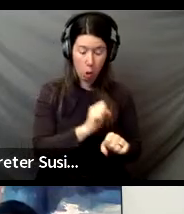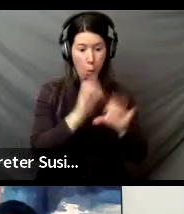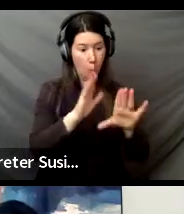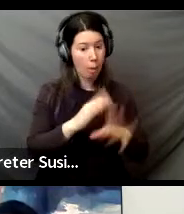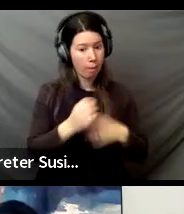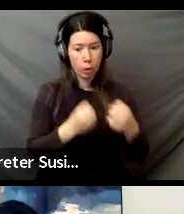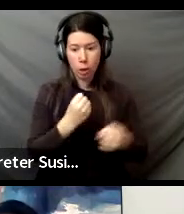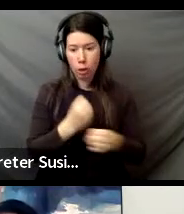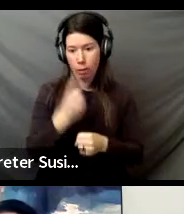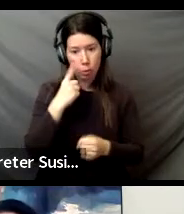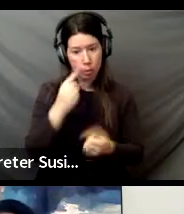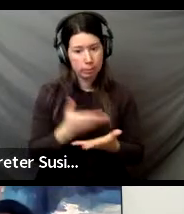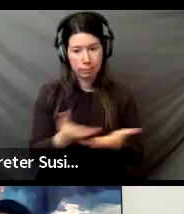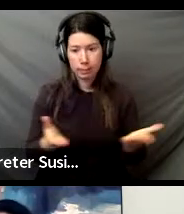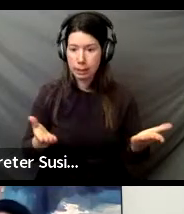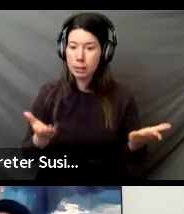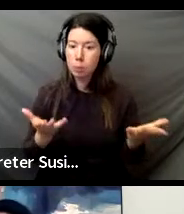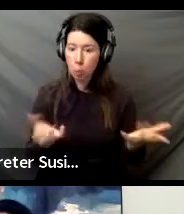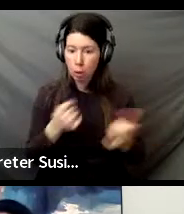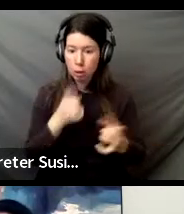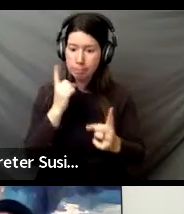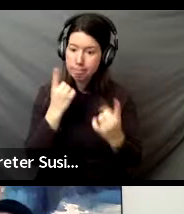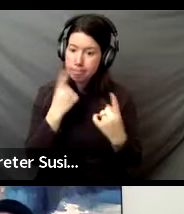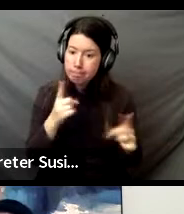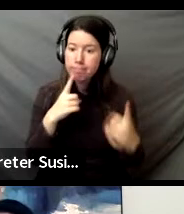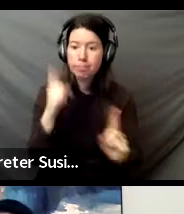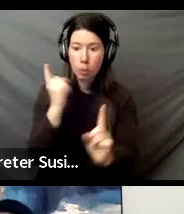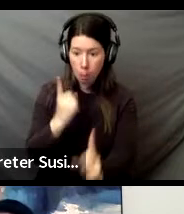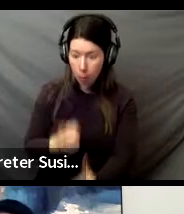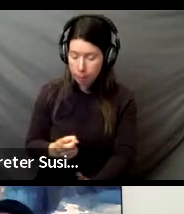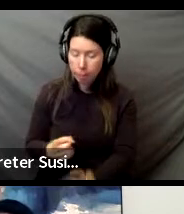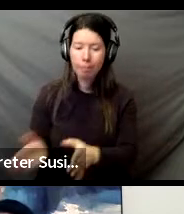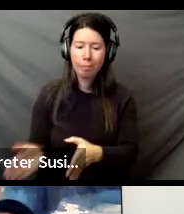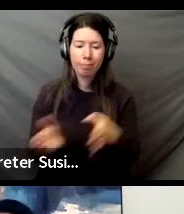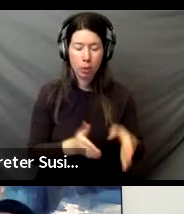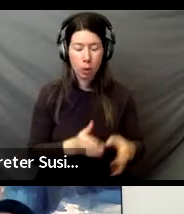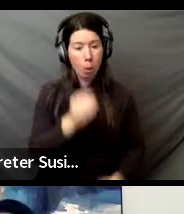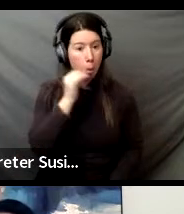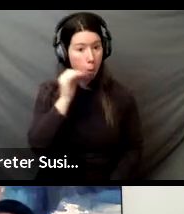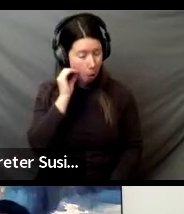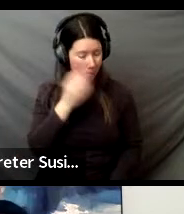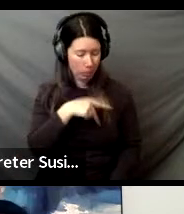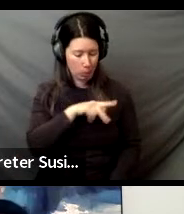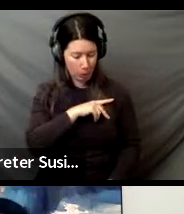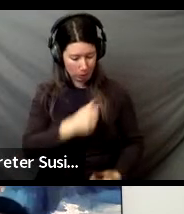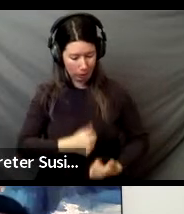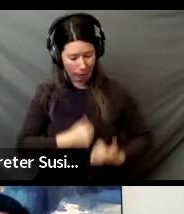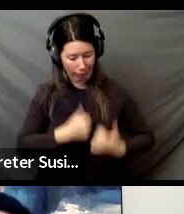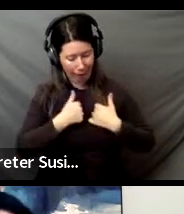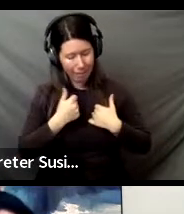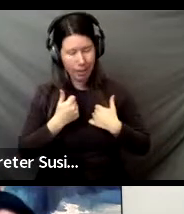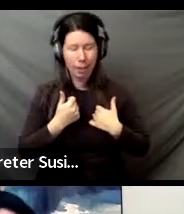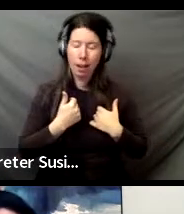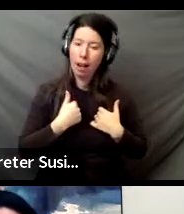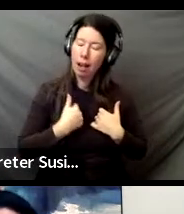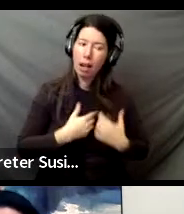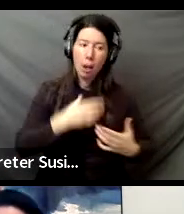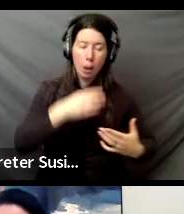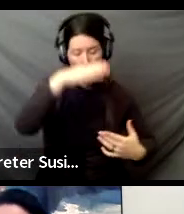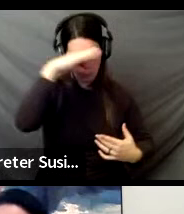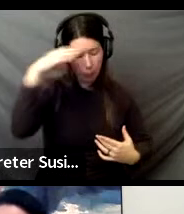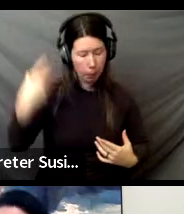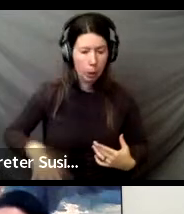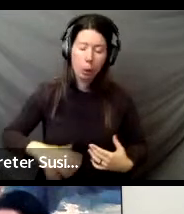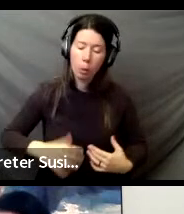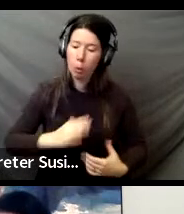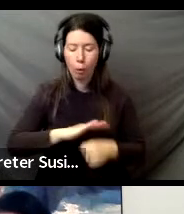things we were trying to accomplish. And then personally at home, I was really glad to survive COVID and